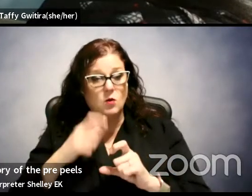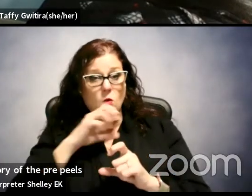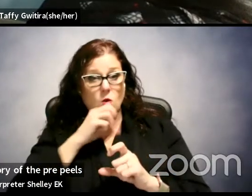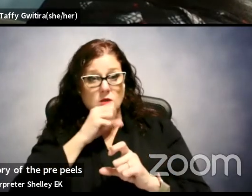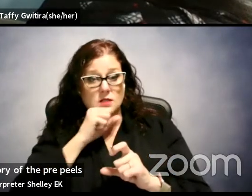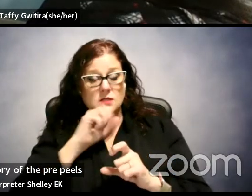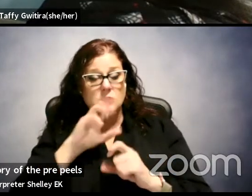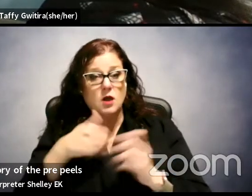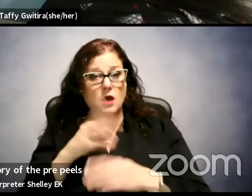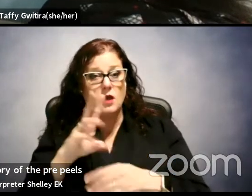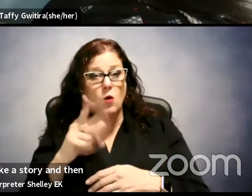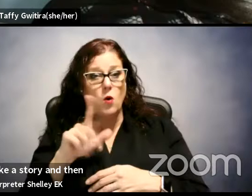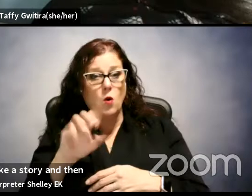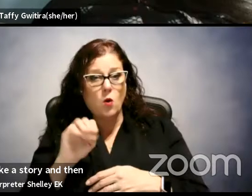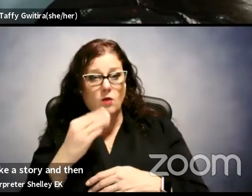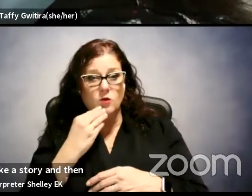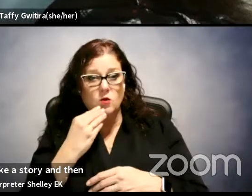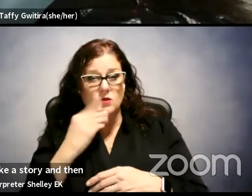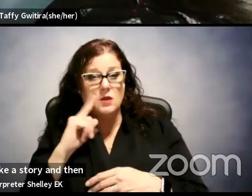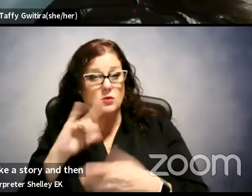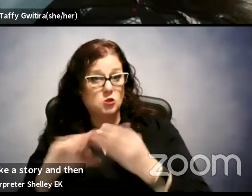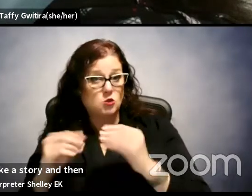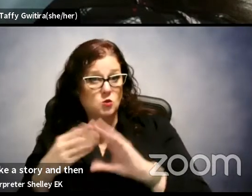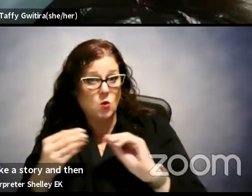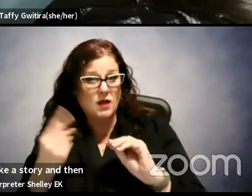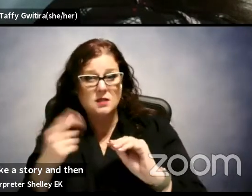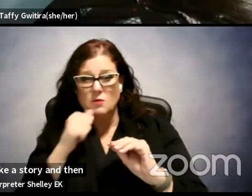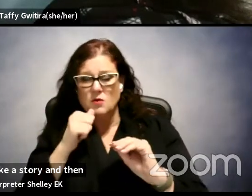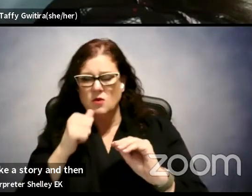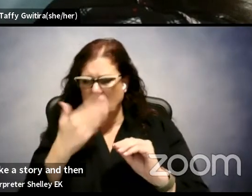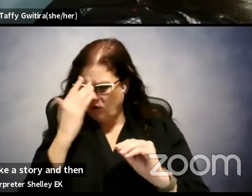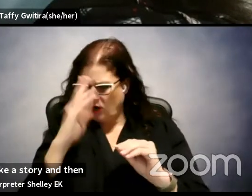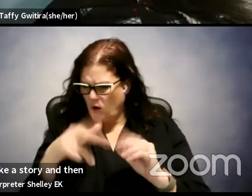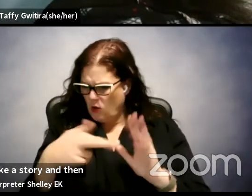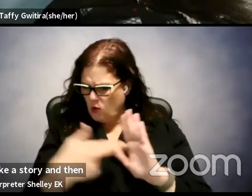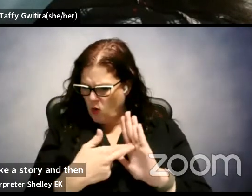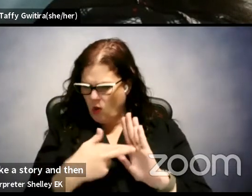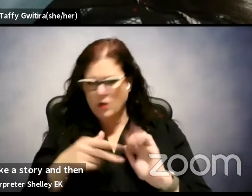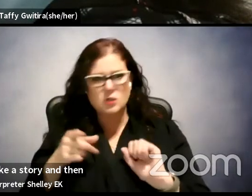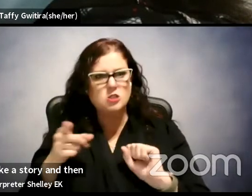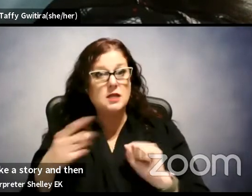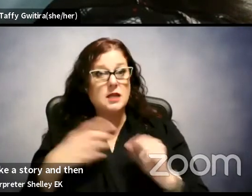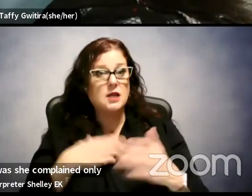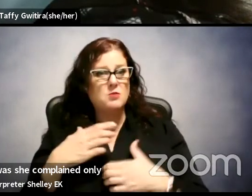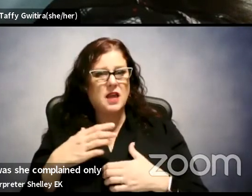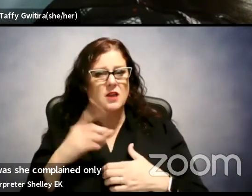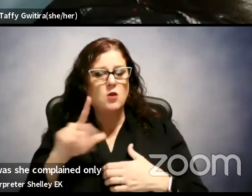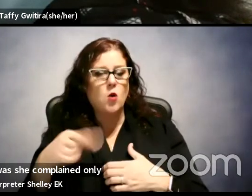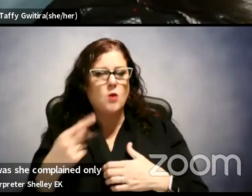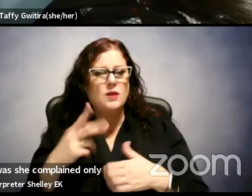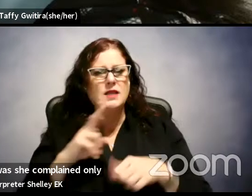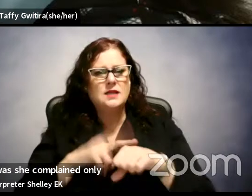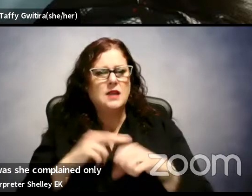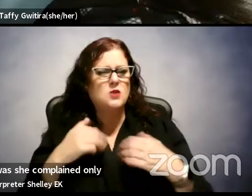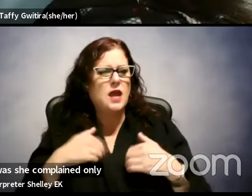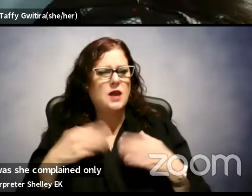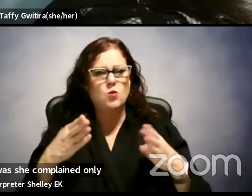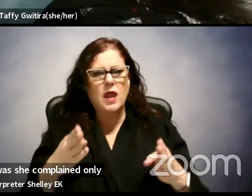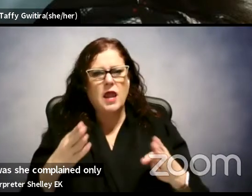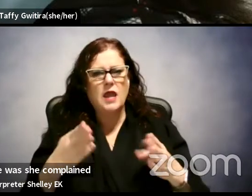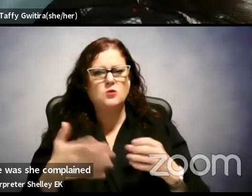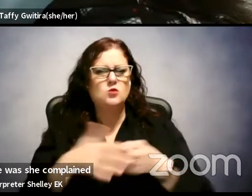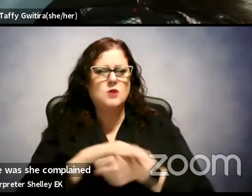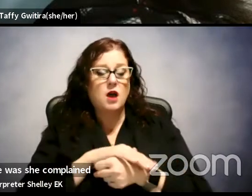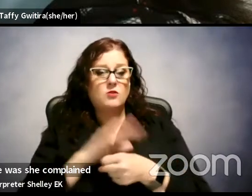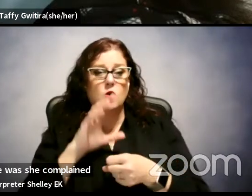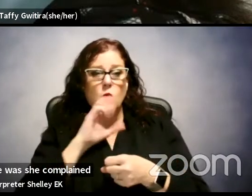Foods. It was like a story, and then someone who, I forgot what her role was, she complained, oh, only nature had a way to cover these oranges.